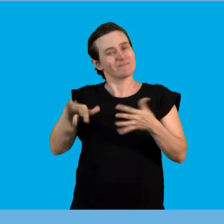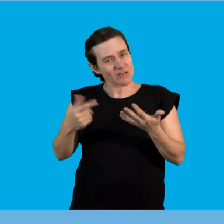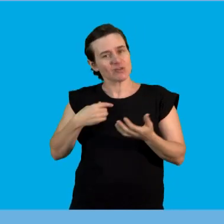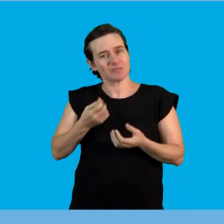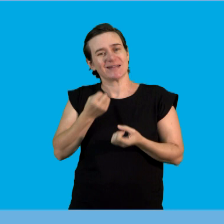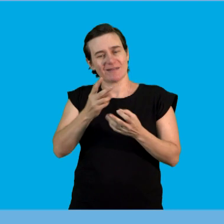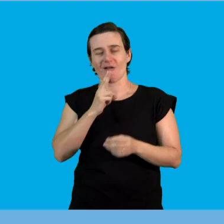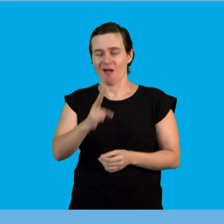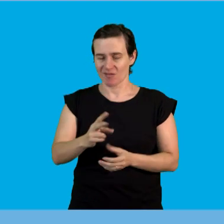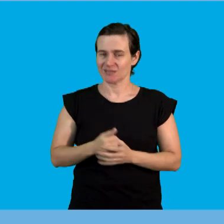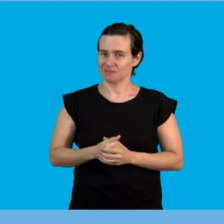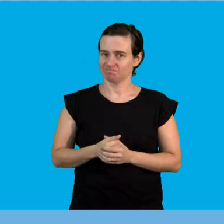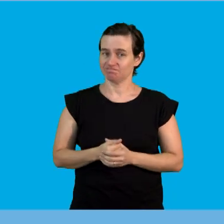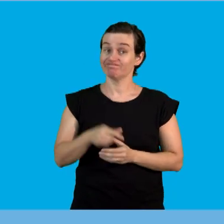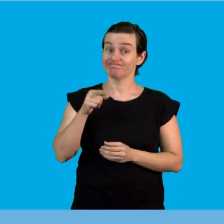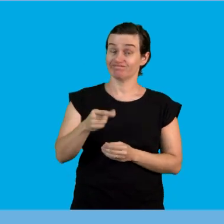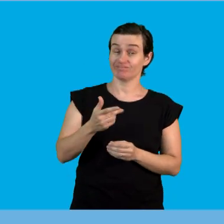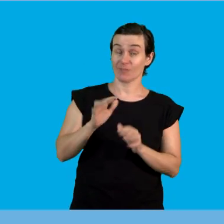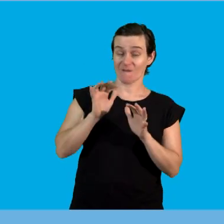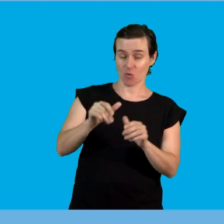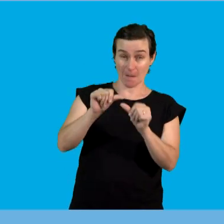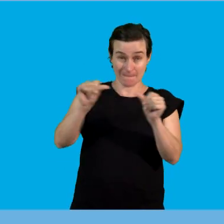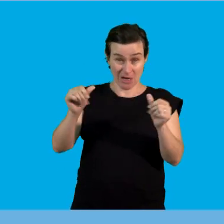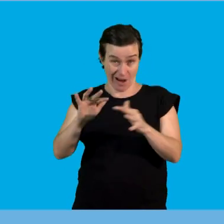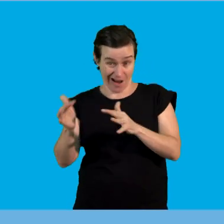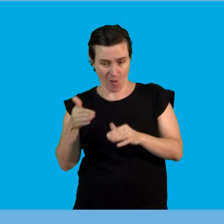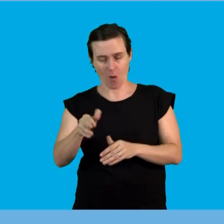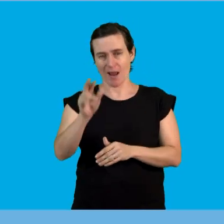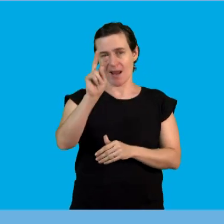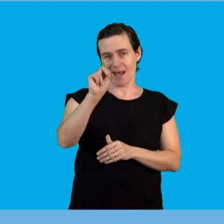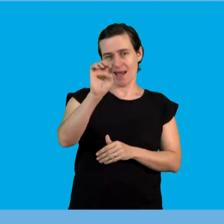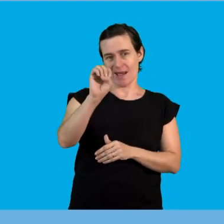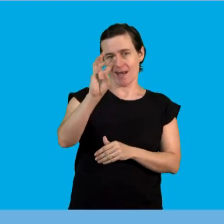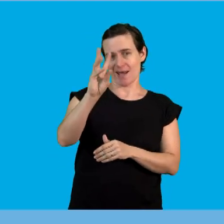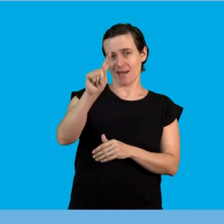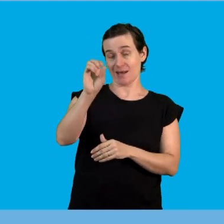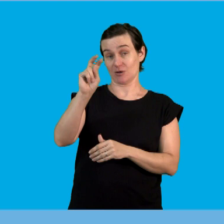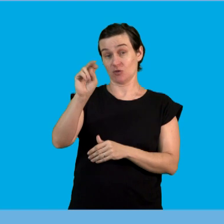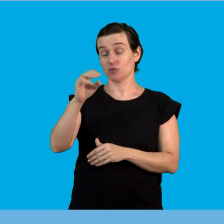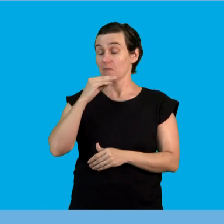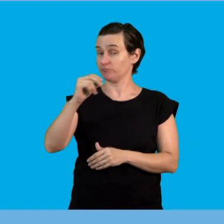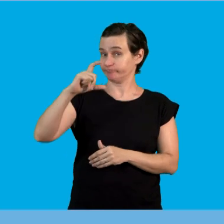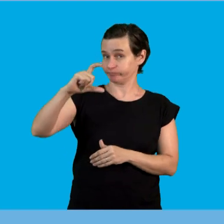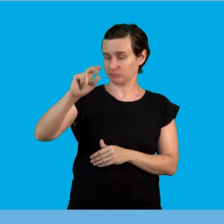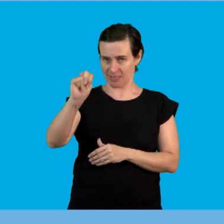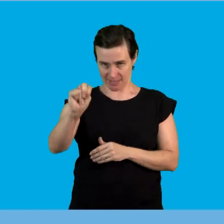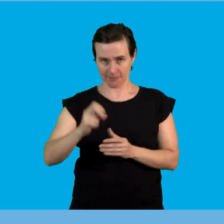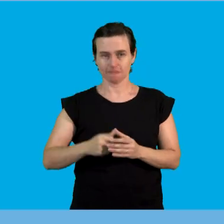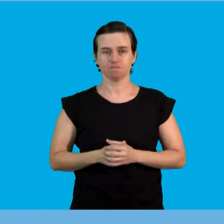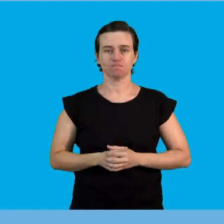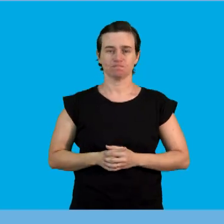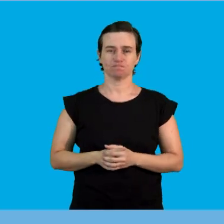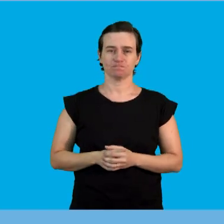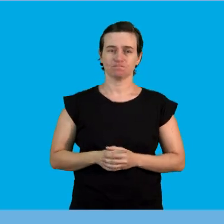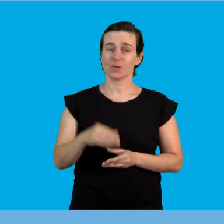already answered that question because we did say that force is measured in newtons, which is the capital letter N. So provide the unit